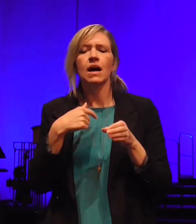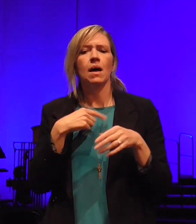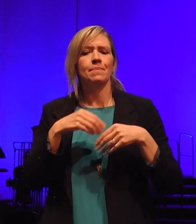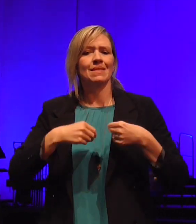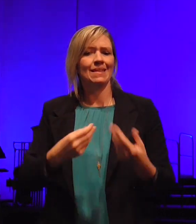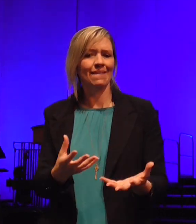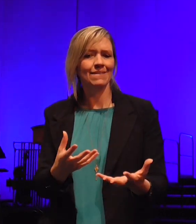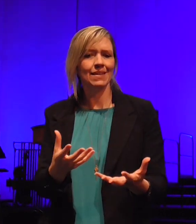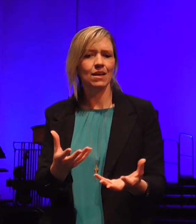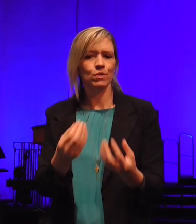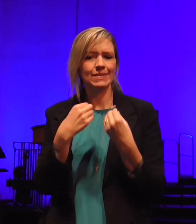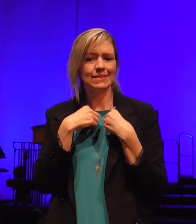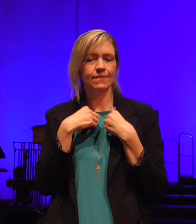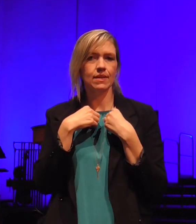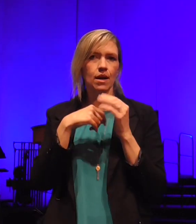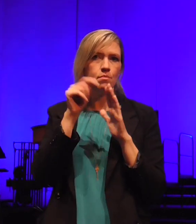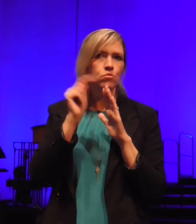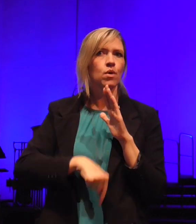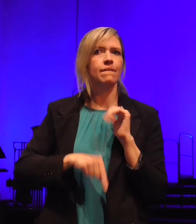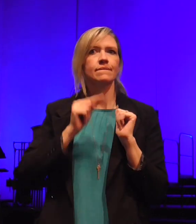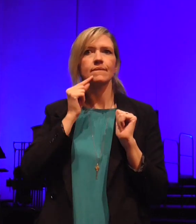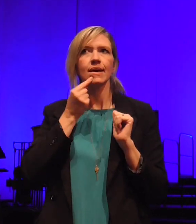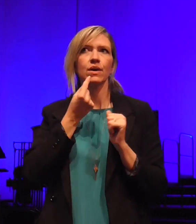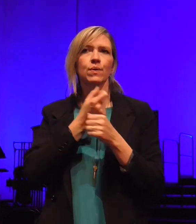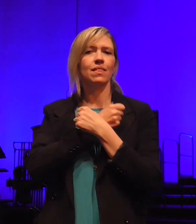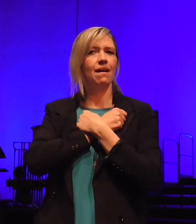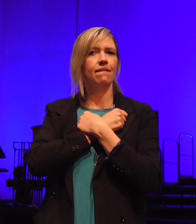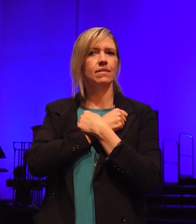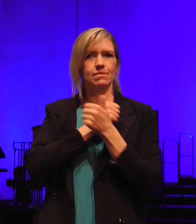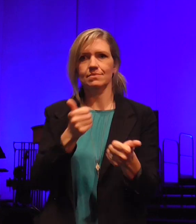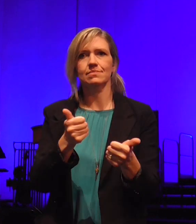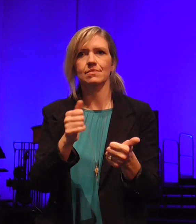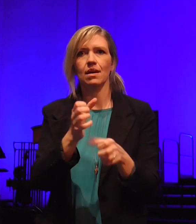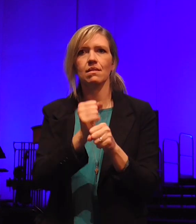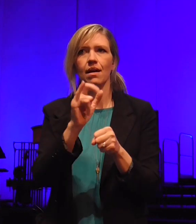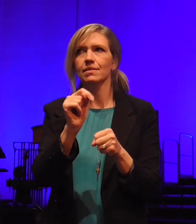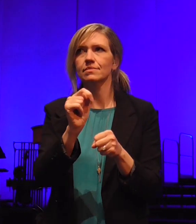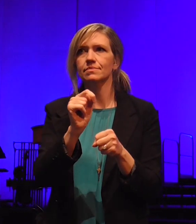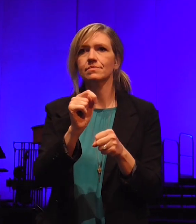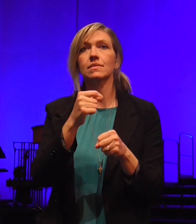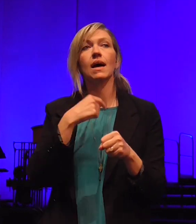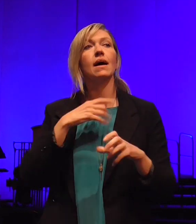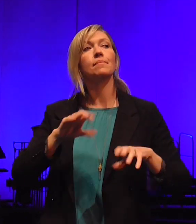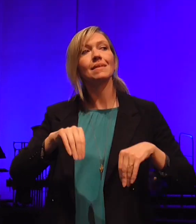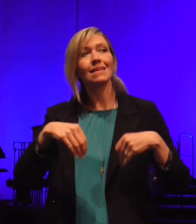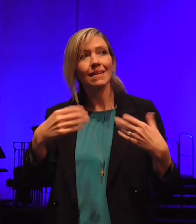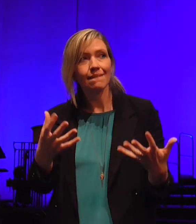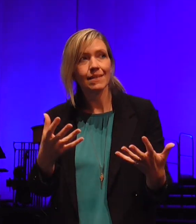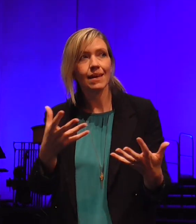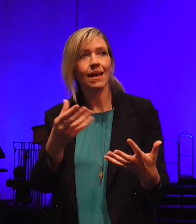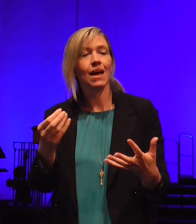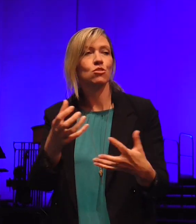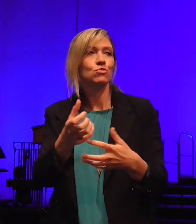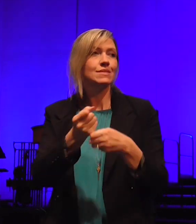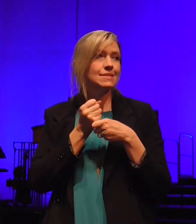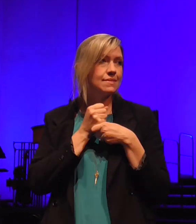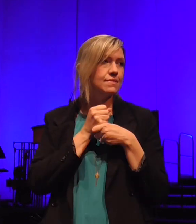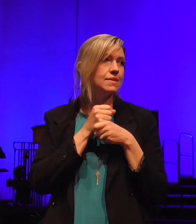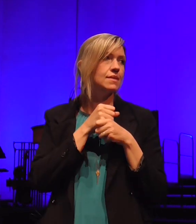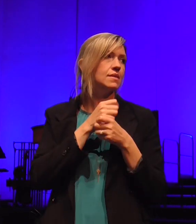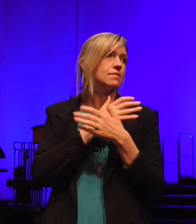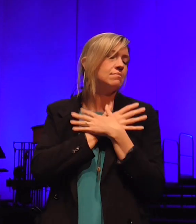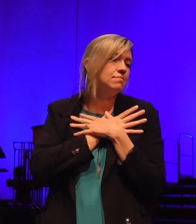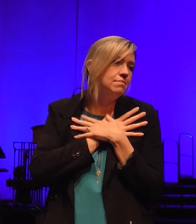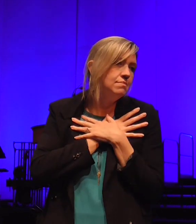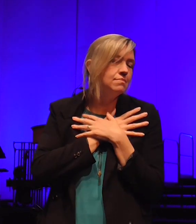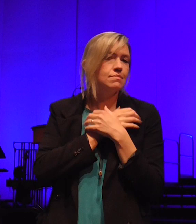am giving and receiving a profound love. Oh, I got it. I'm giving and receiving a